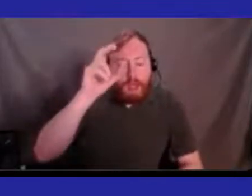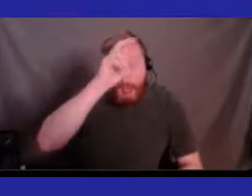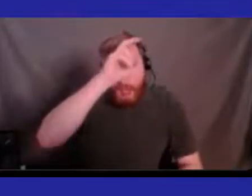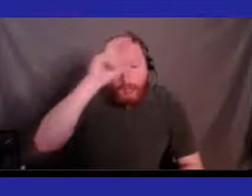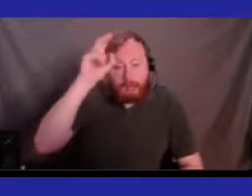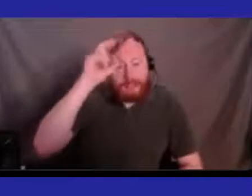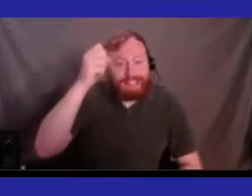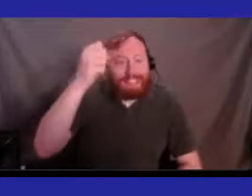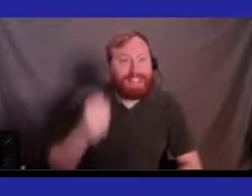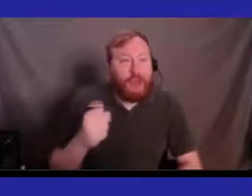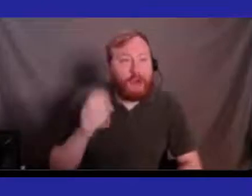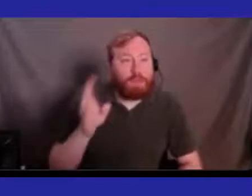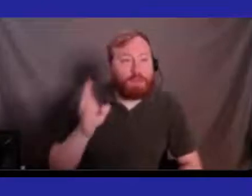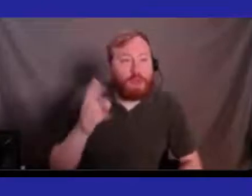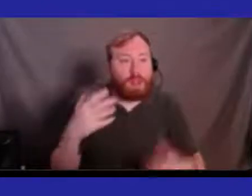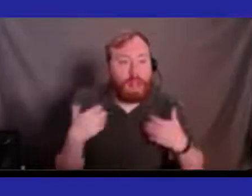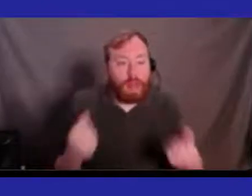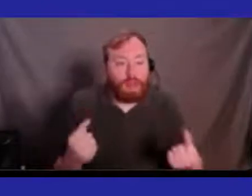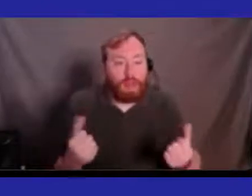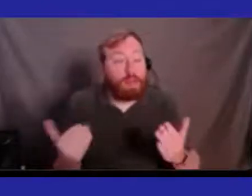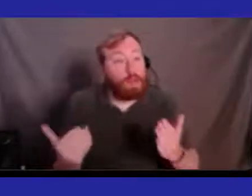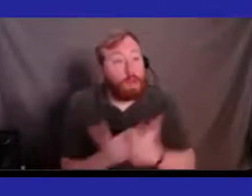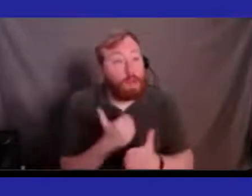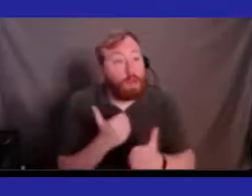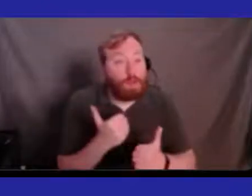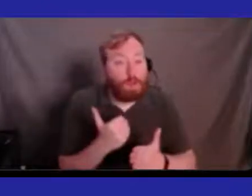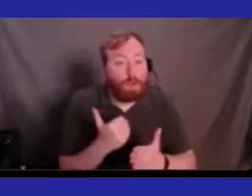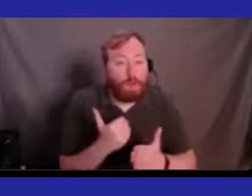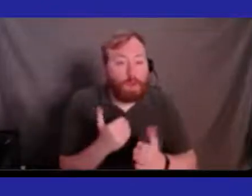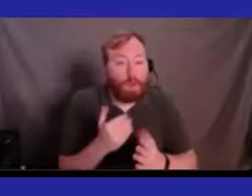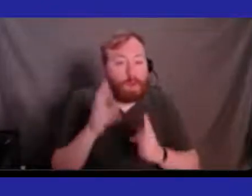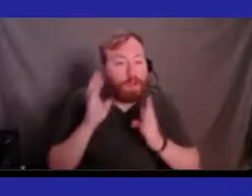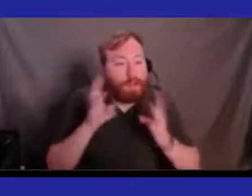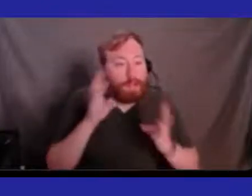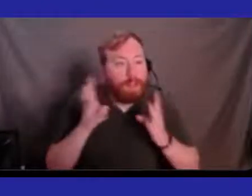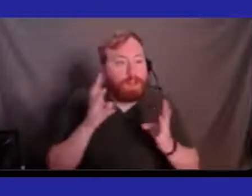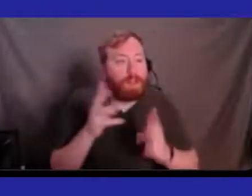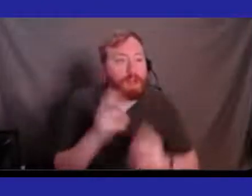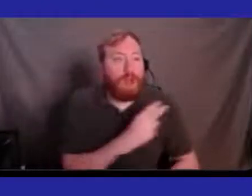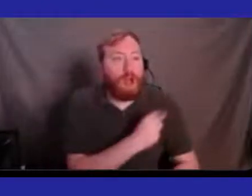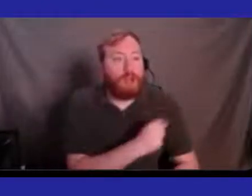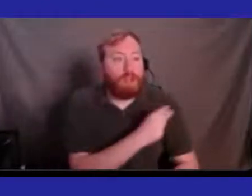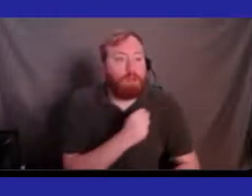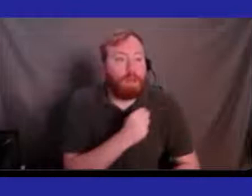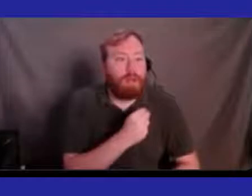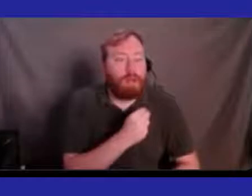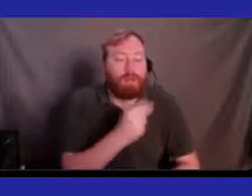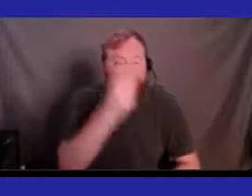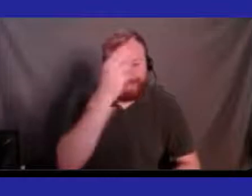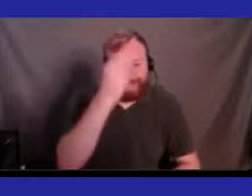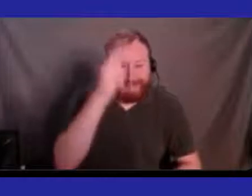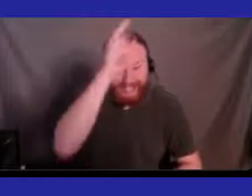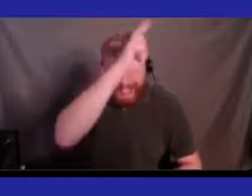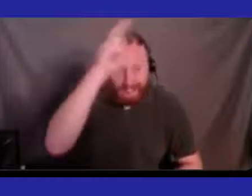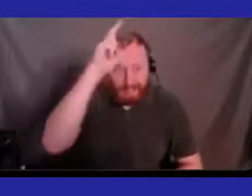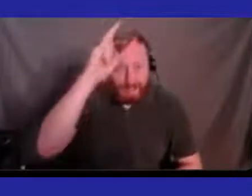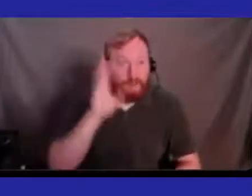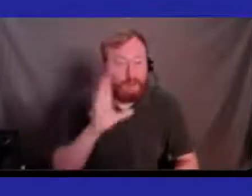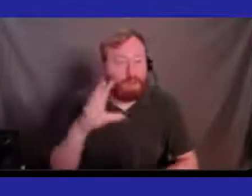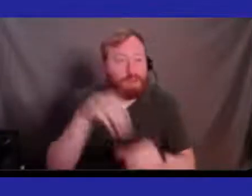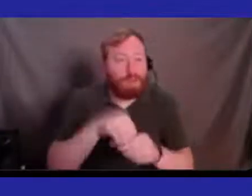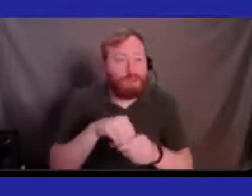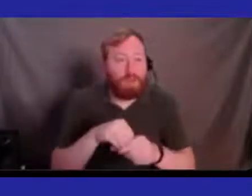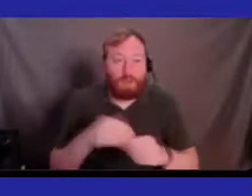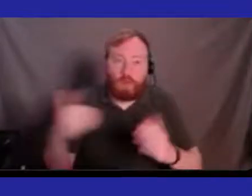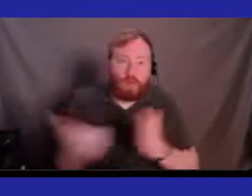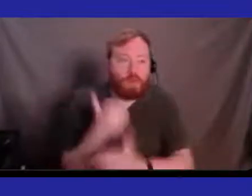inpatient hospital, which will be comprised of a new 350,000 square foot building, and